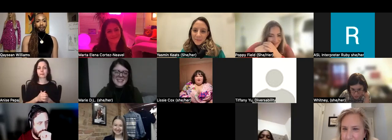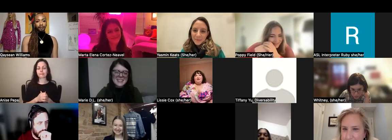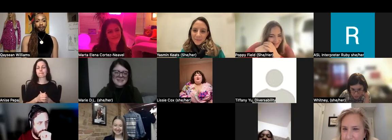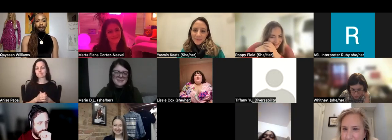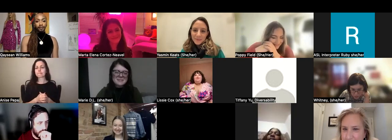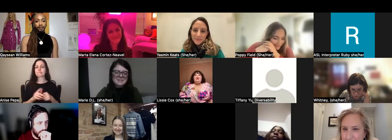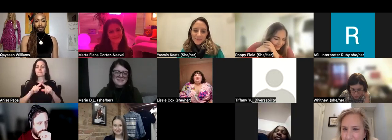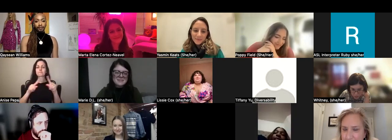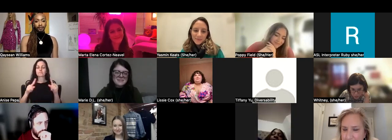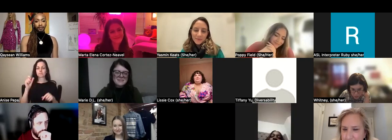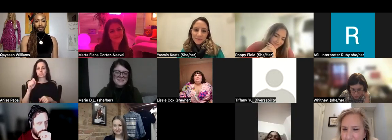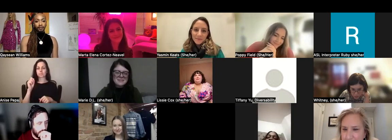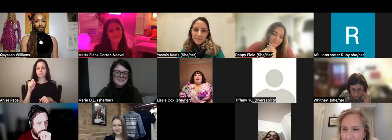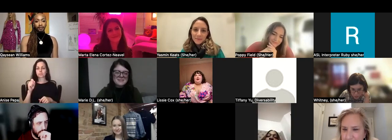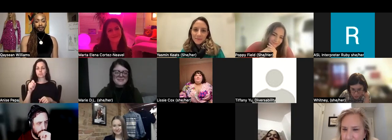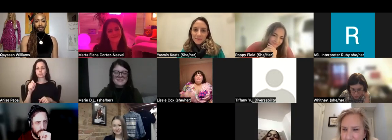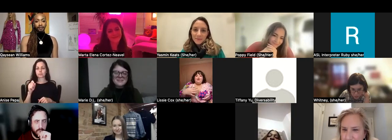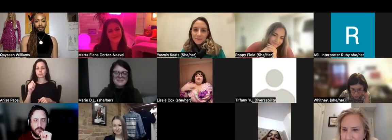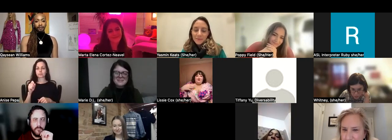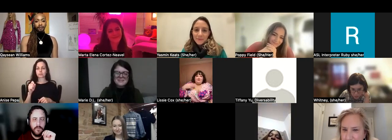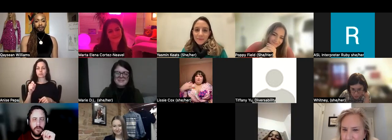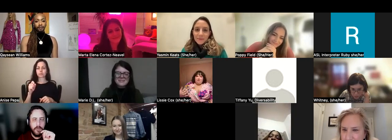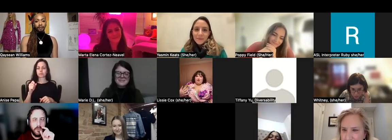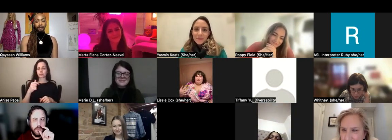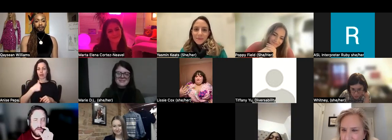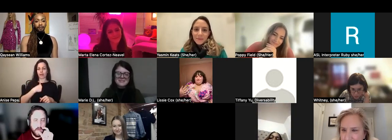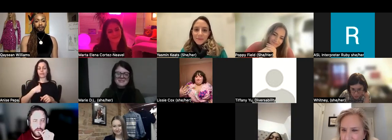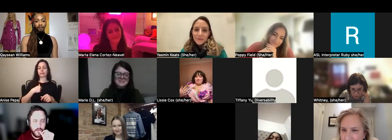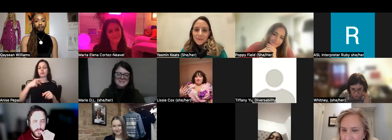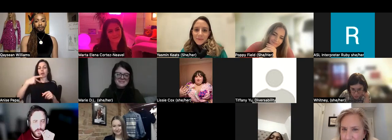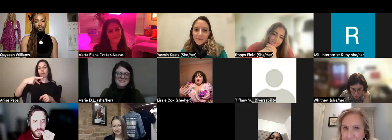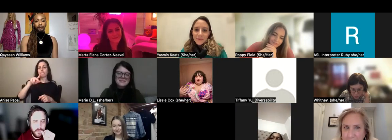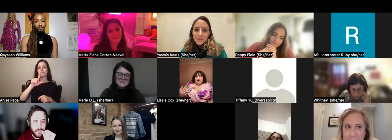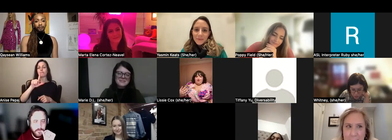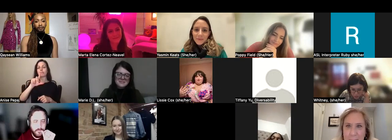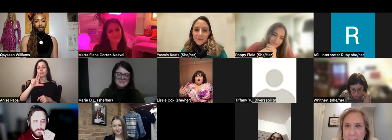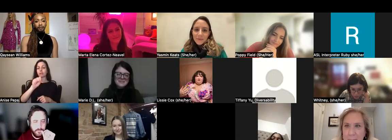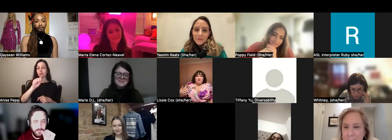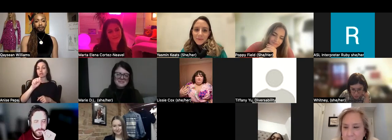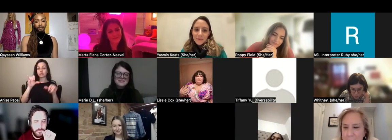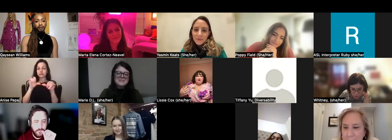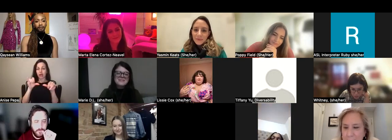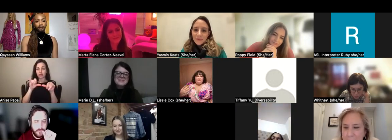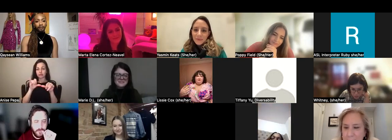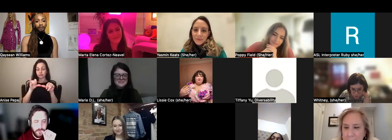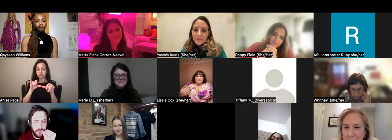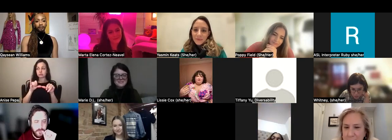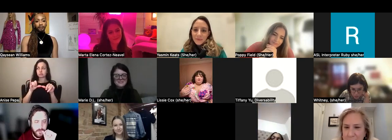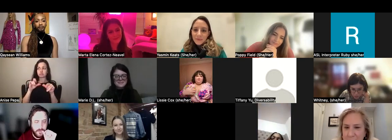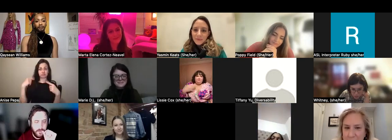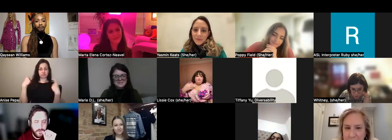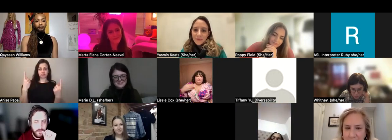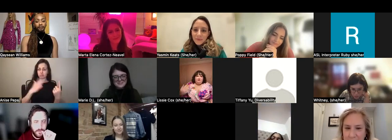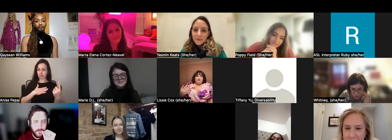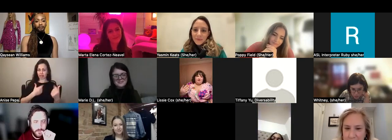But yeah, I've been plus size my whole life, and then becoming